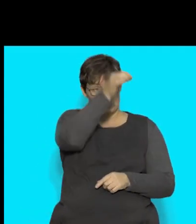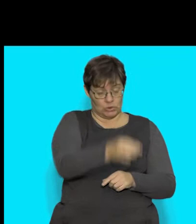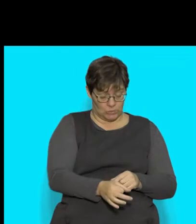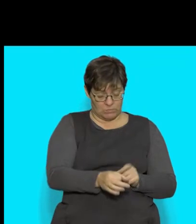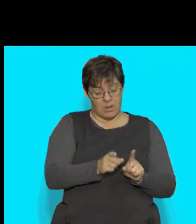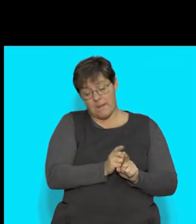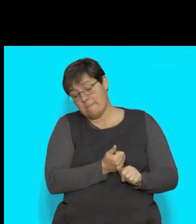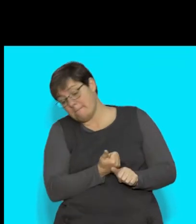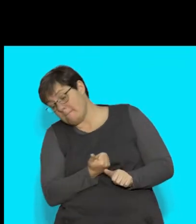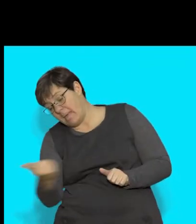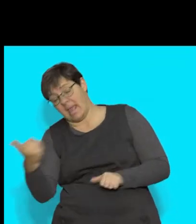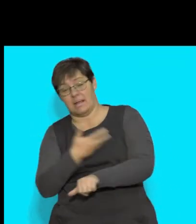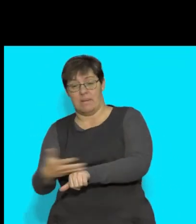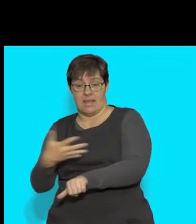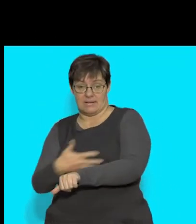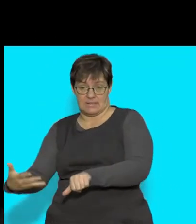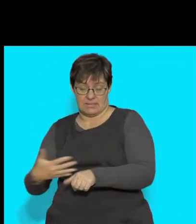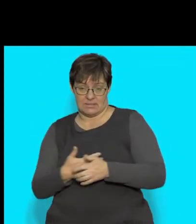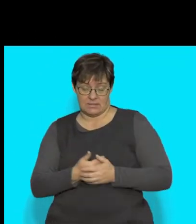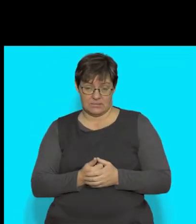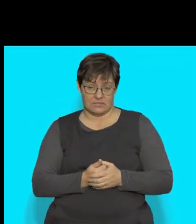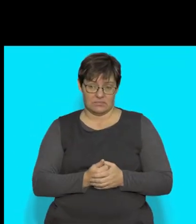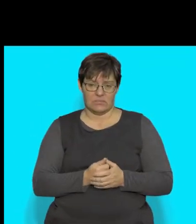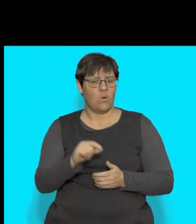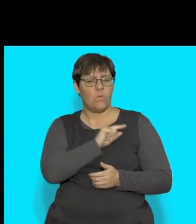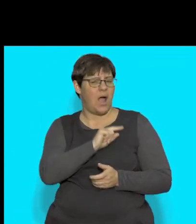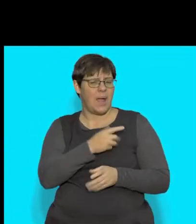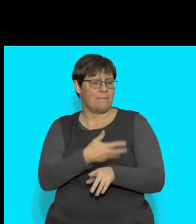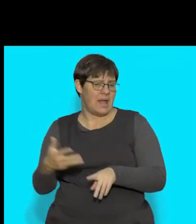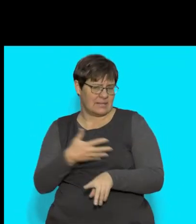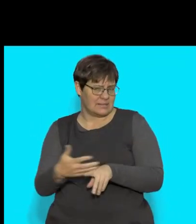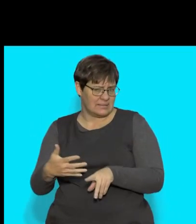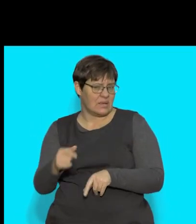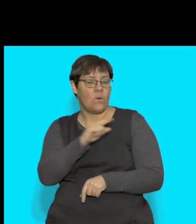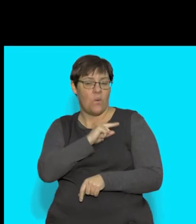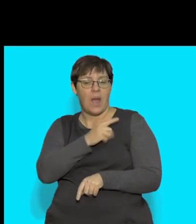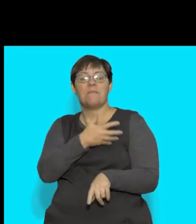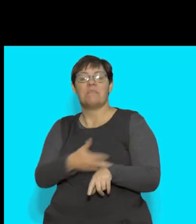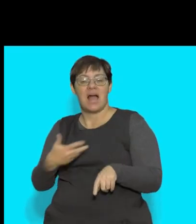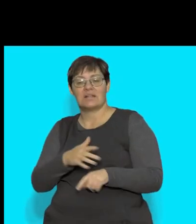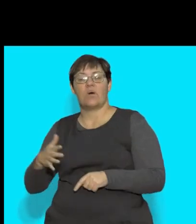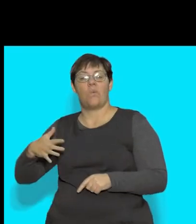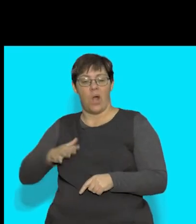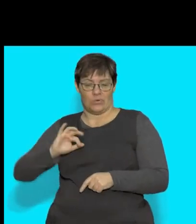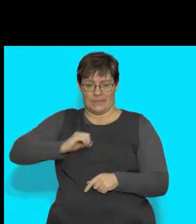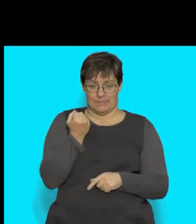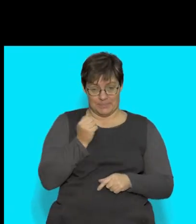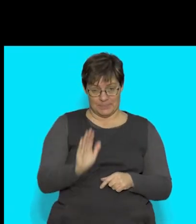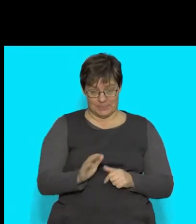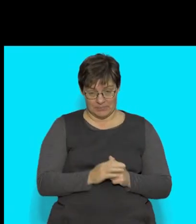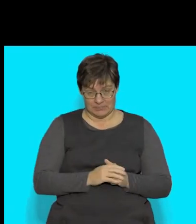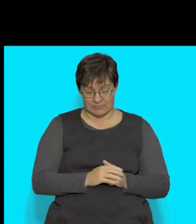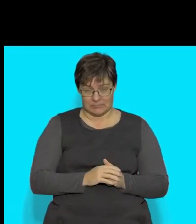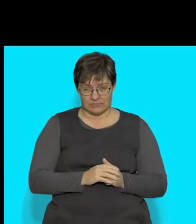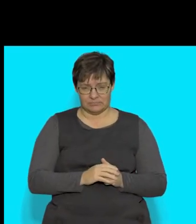Tubular reabsorption. They go from the tubules back into the blood. Why